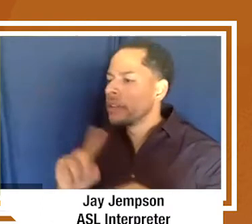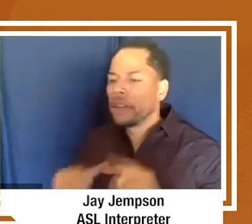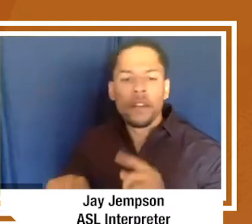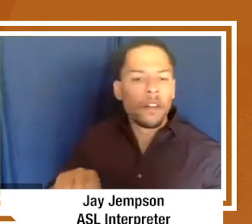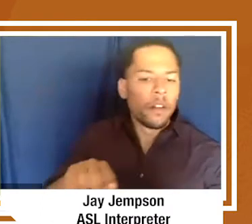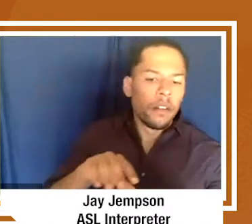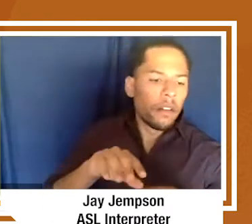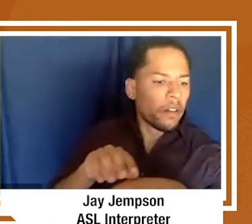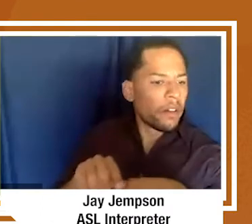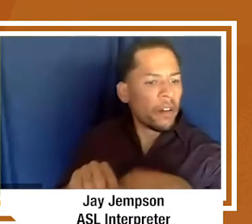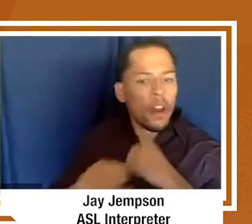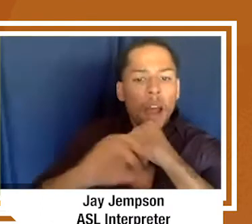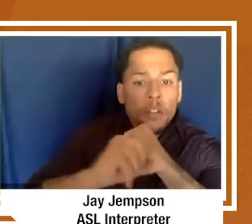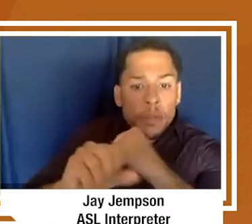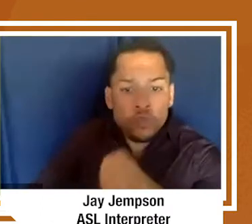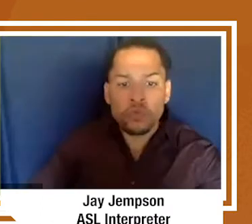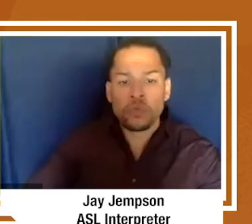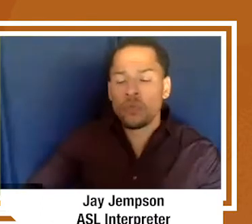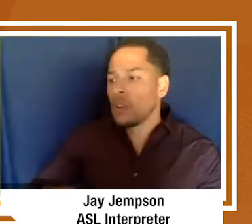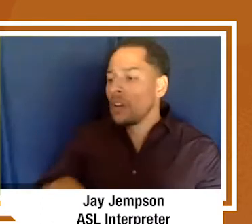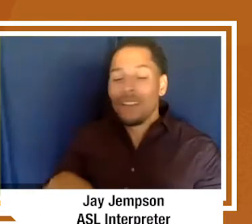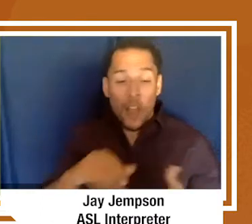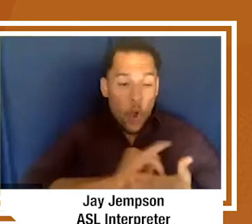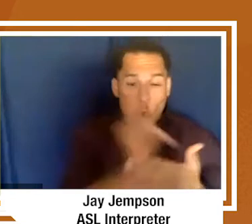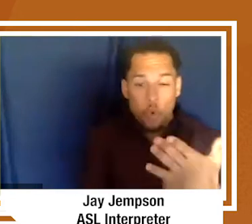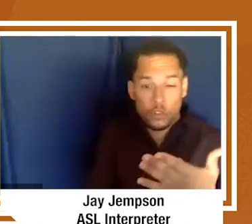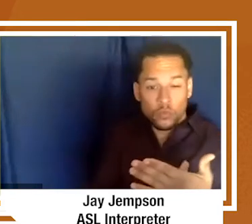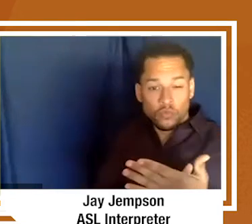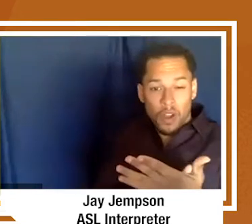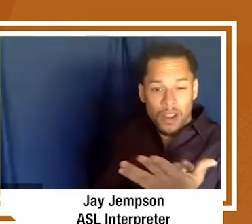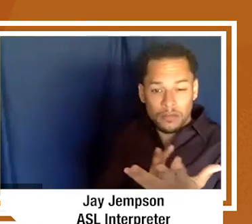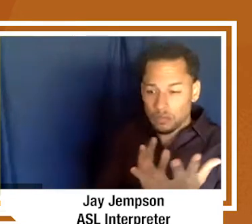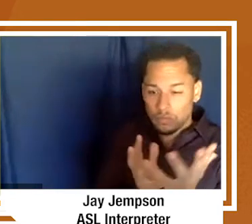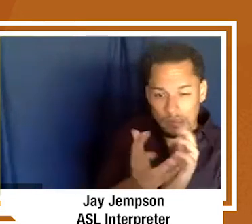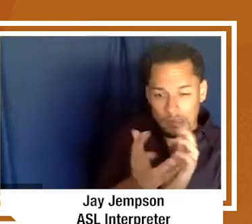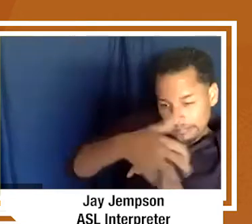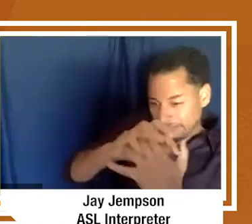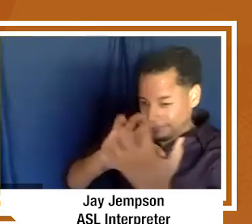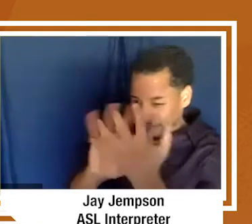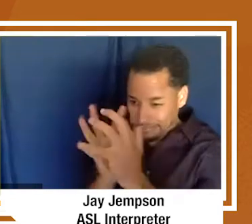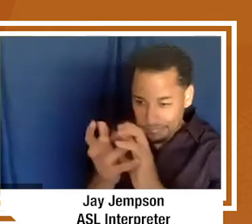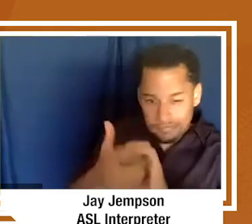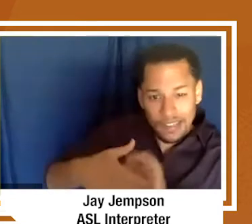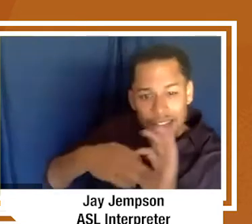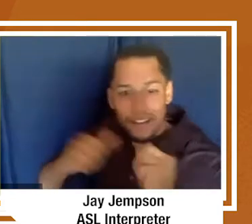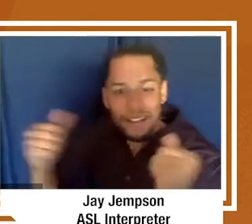places. We're trying to really weave the arts through every aspect of